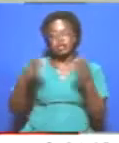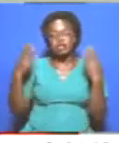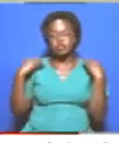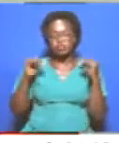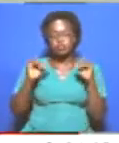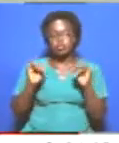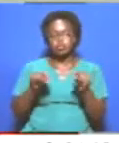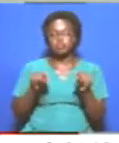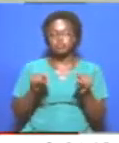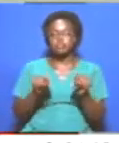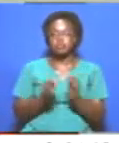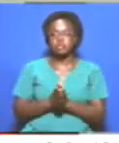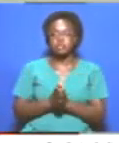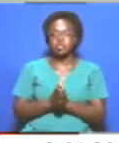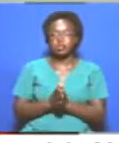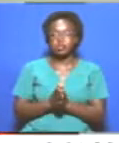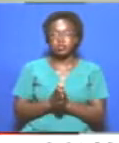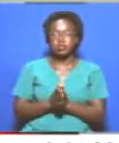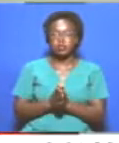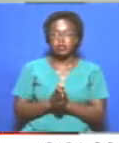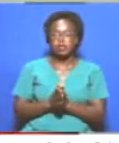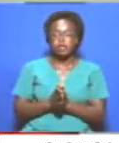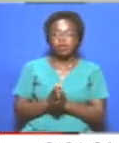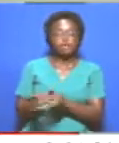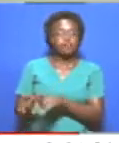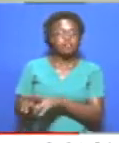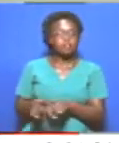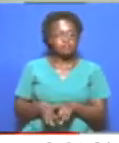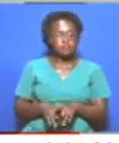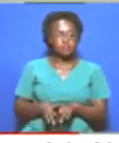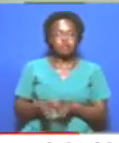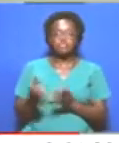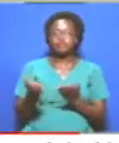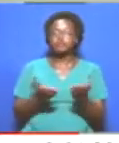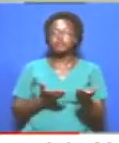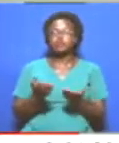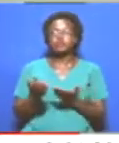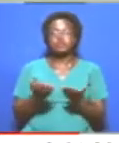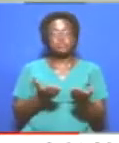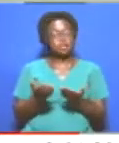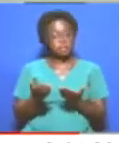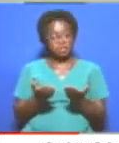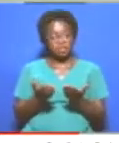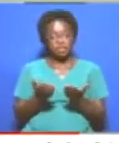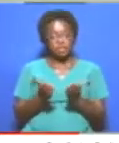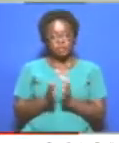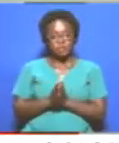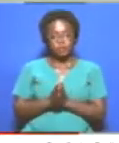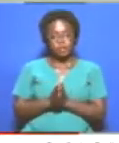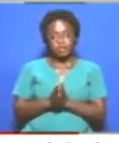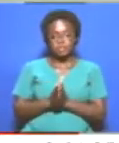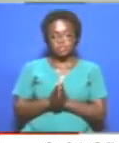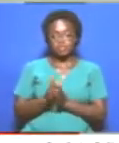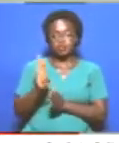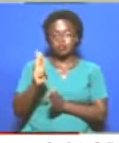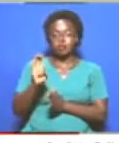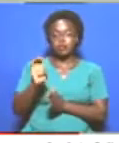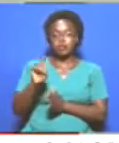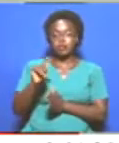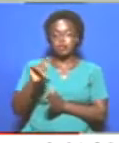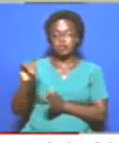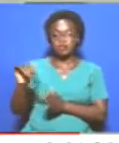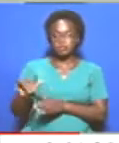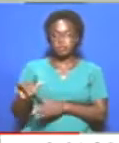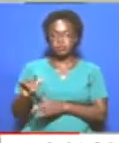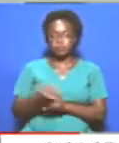sports news. And we will also be getting into the world of business with Betty Kiptum. But now we